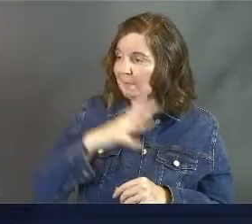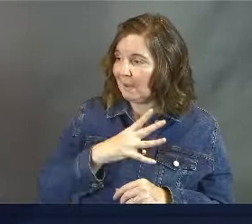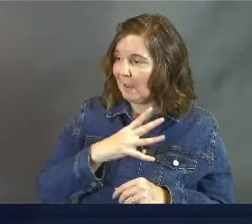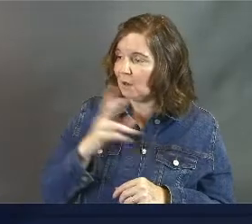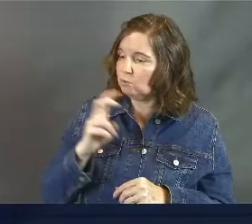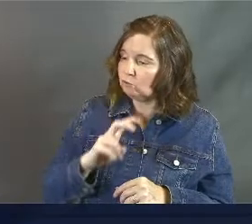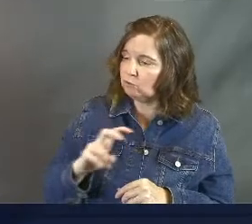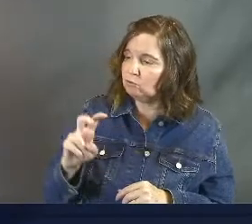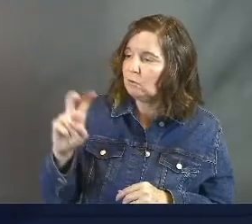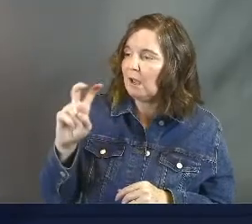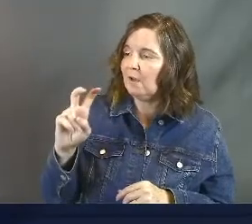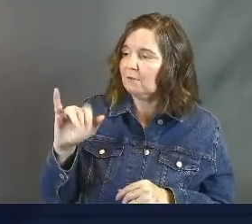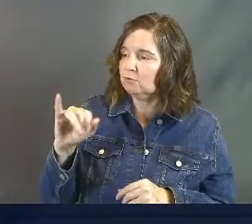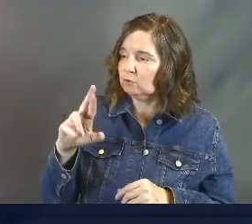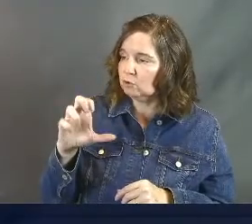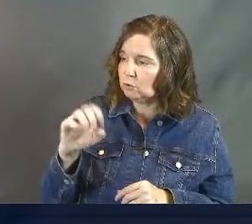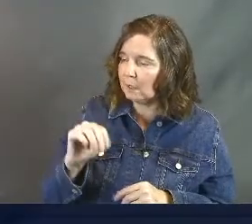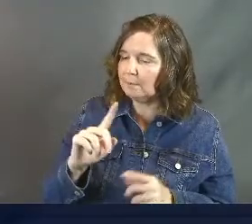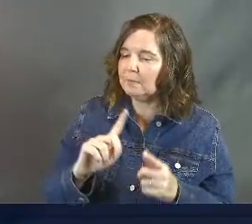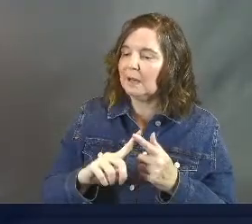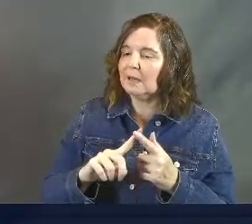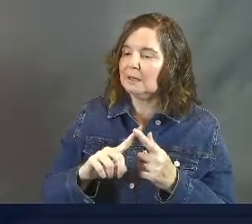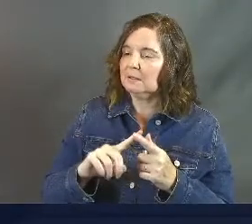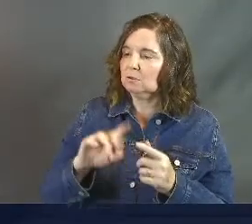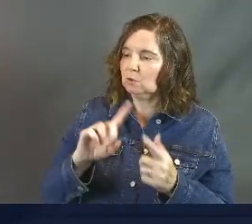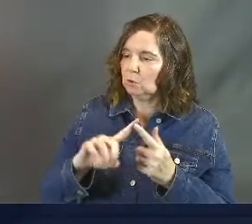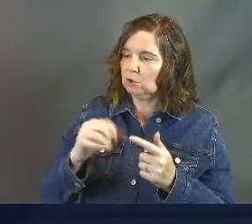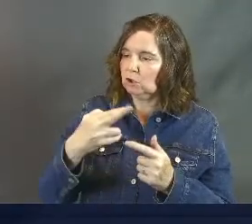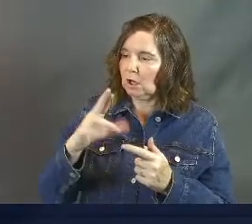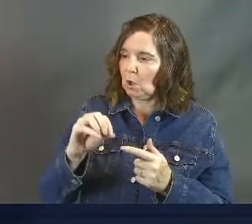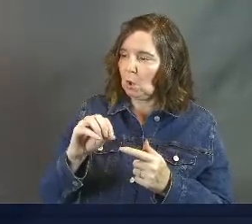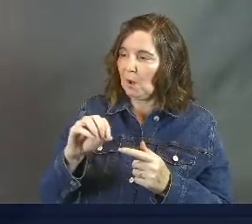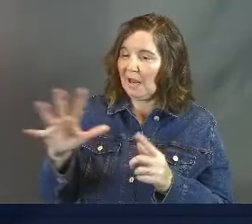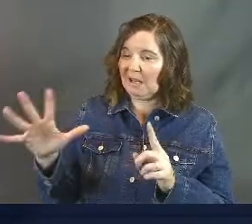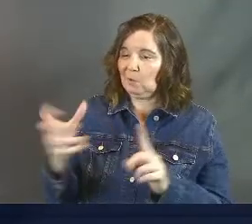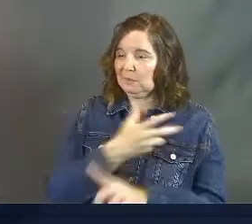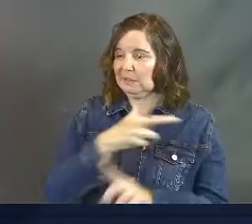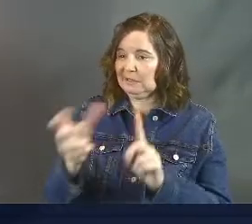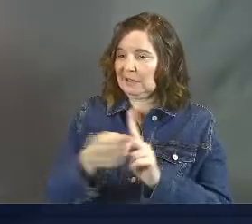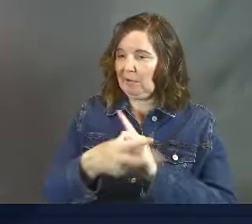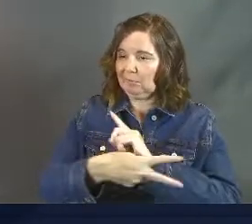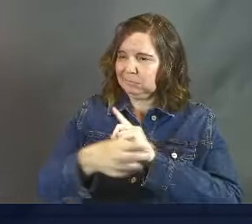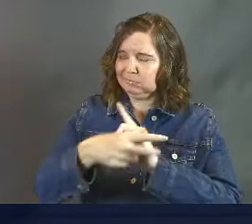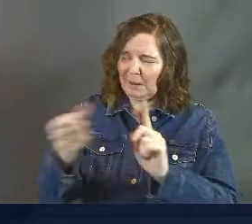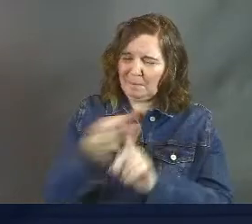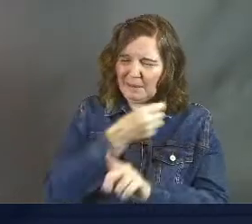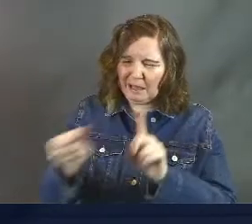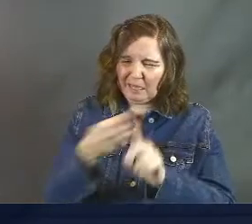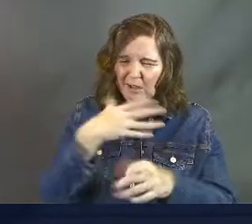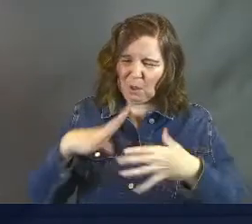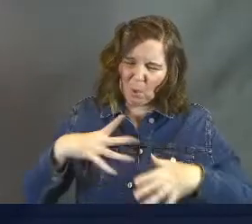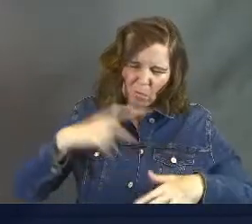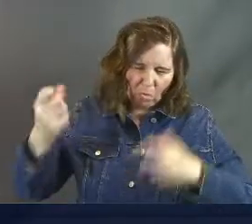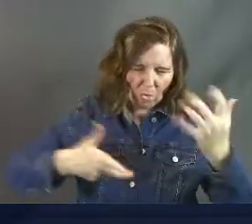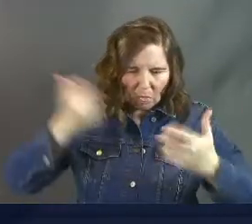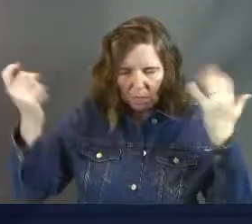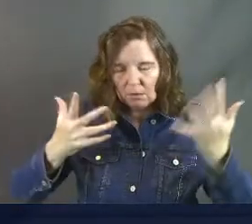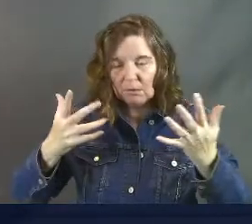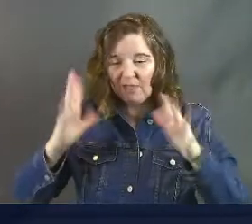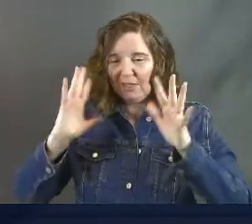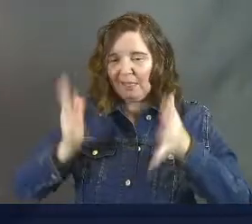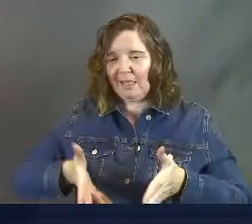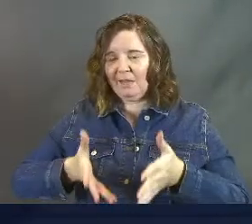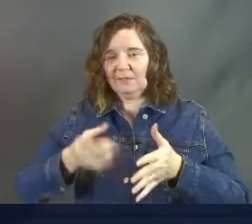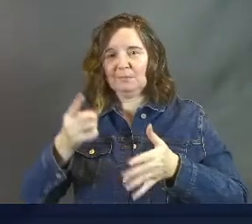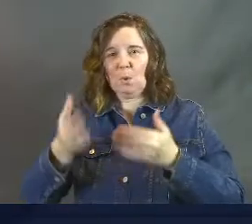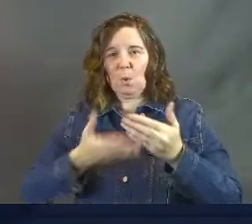from Jerusalem down to Jericho, and he was attacked by bandits. They stripped him of his clothes, and they beat him up, and they left him half dead beside